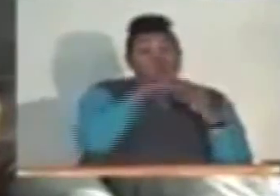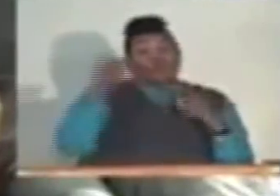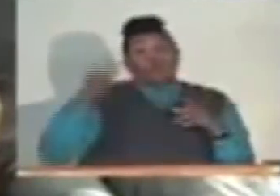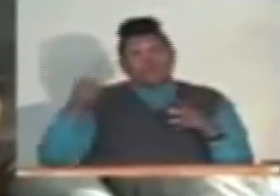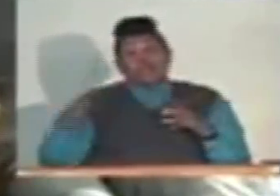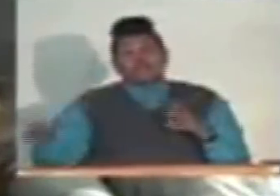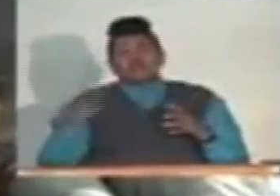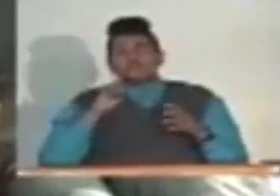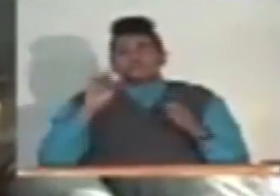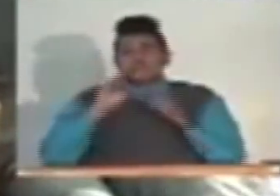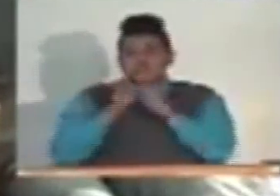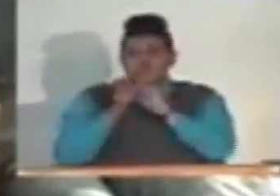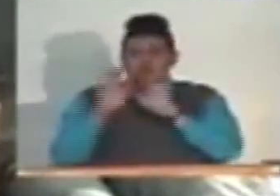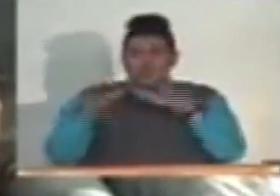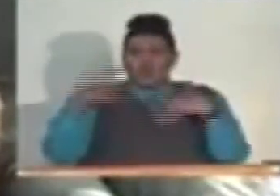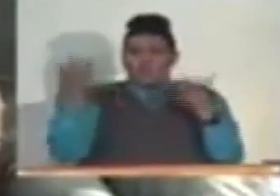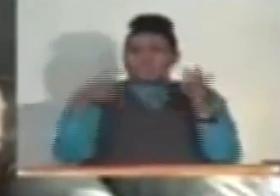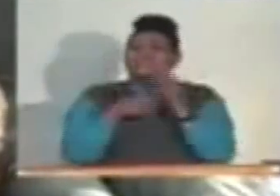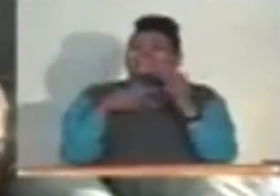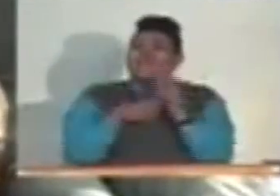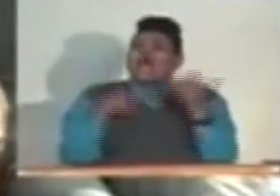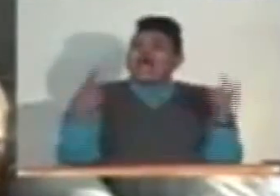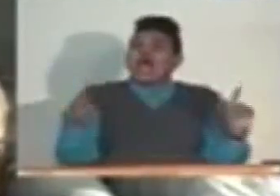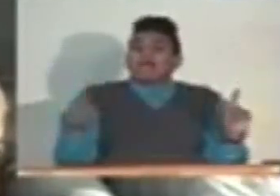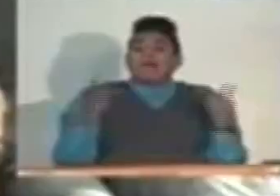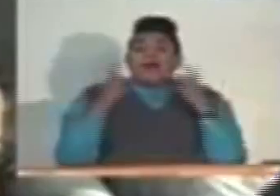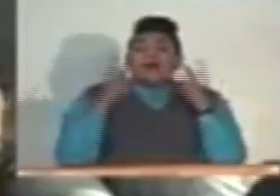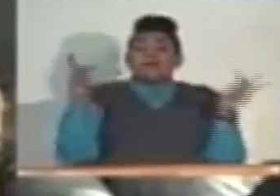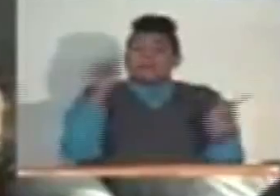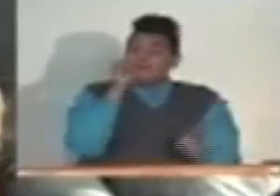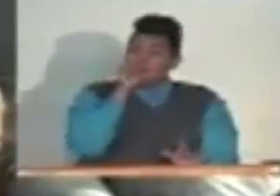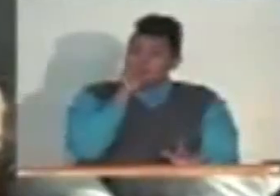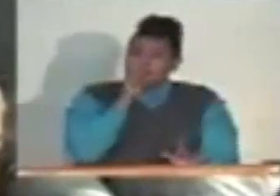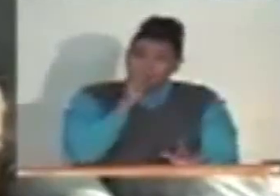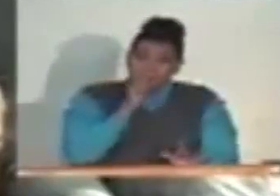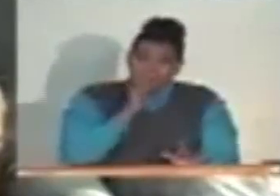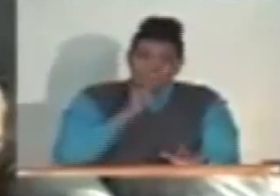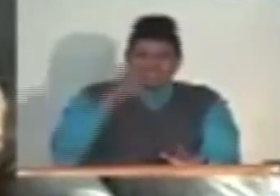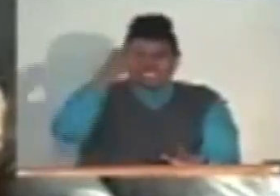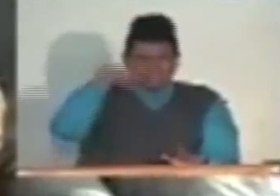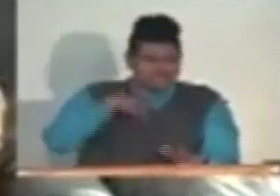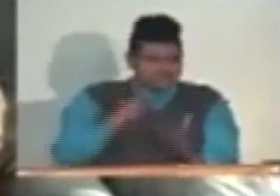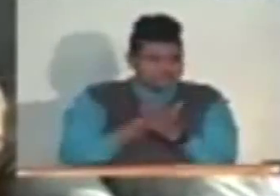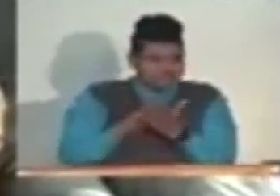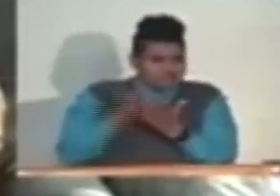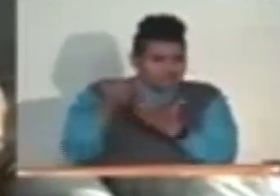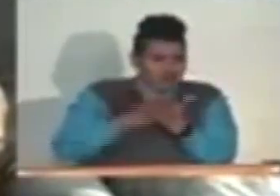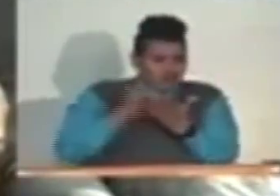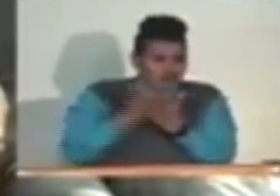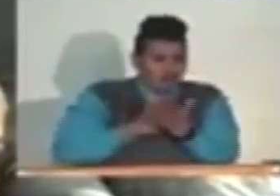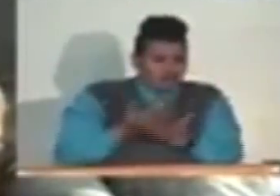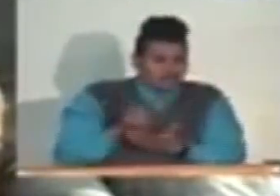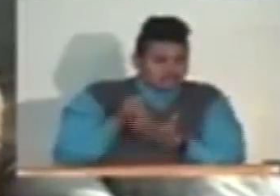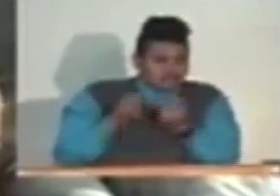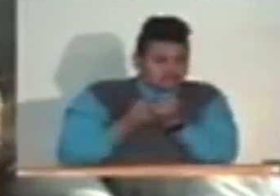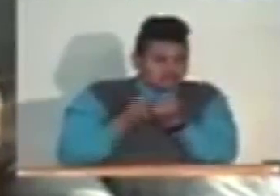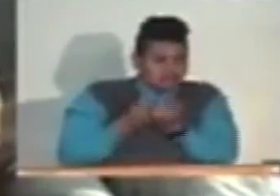pensioners, rescheduled their debts. And yes, the public endured serious revenue-raising